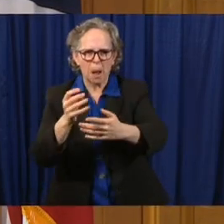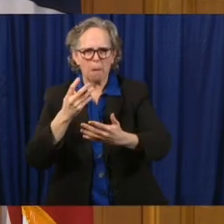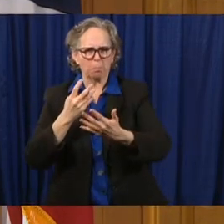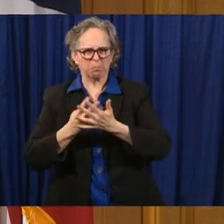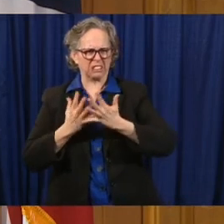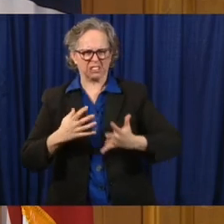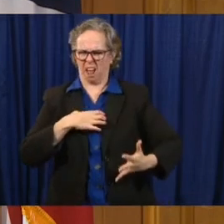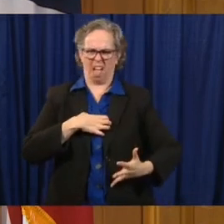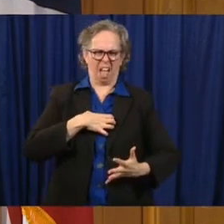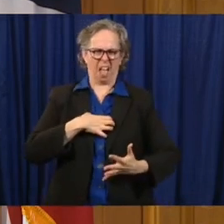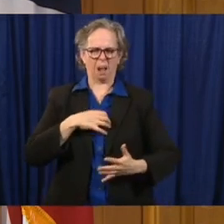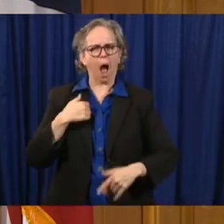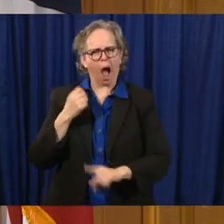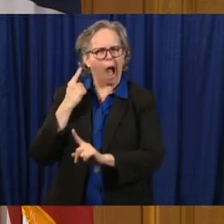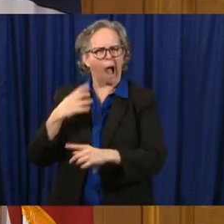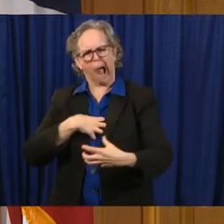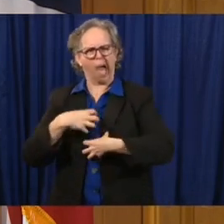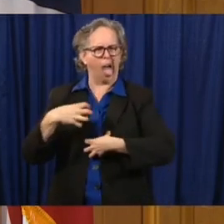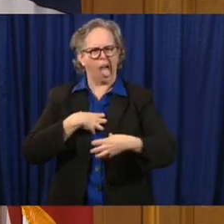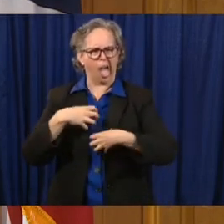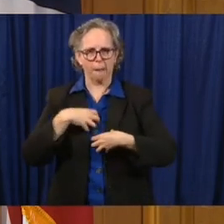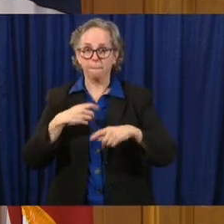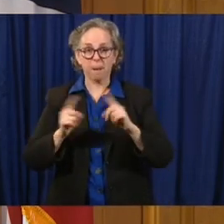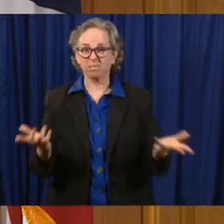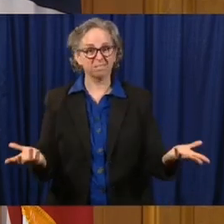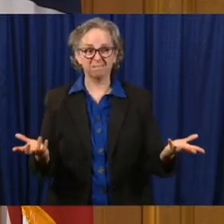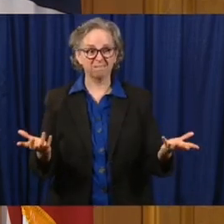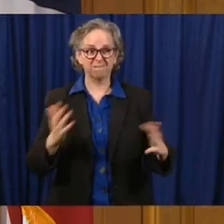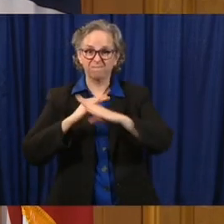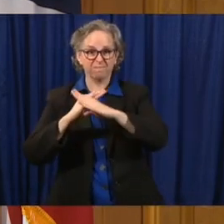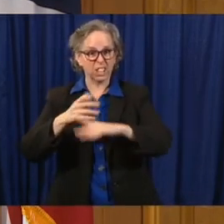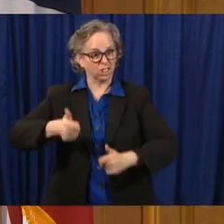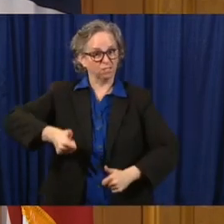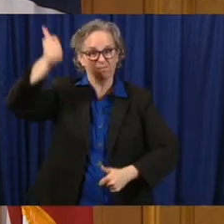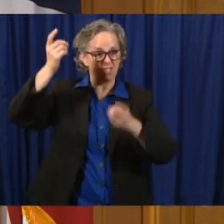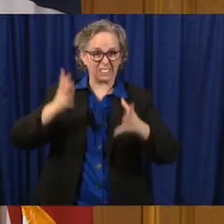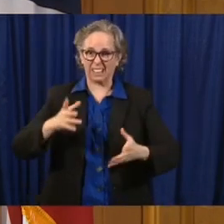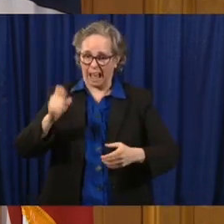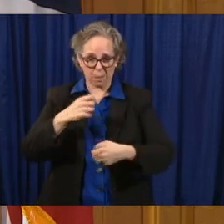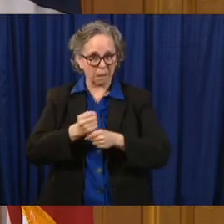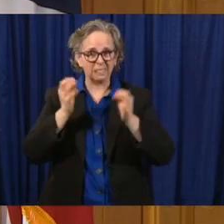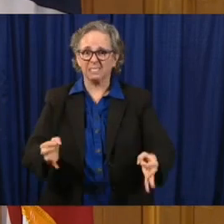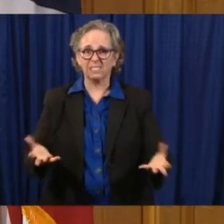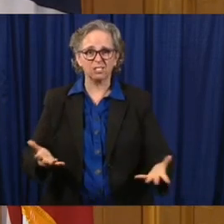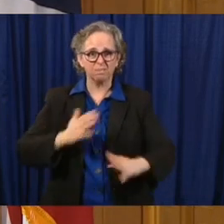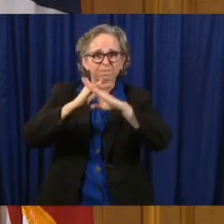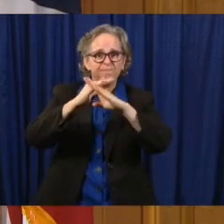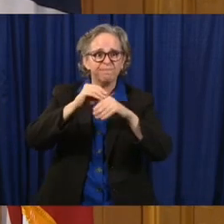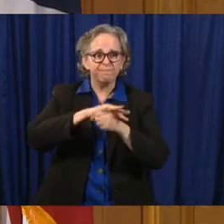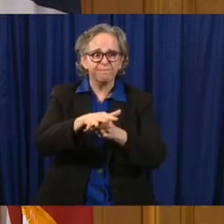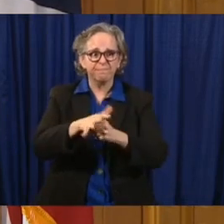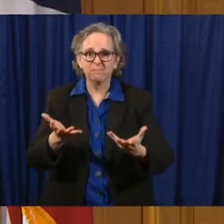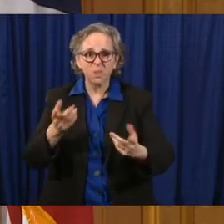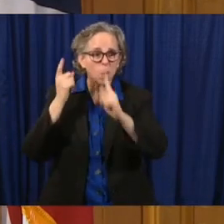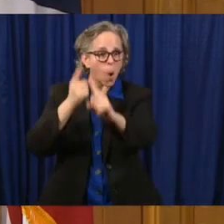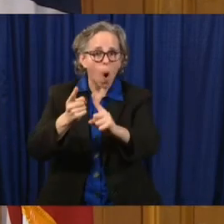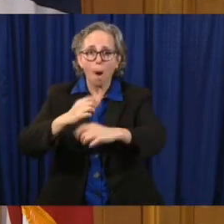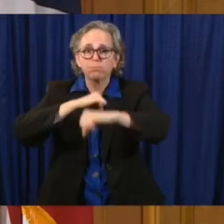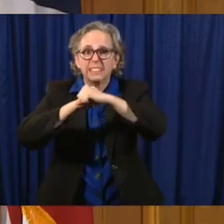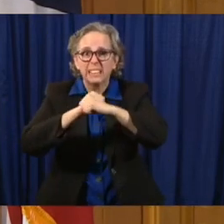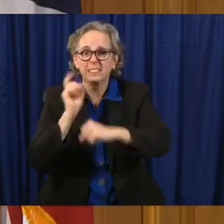again, the director is making decisions based upon how you protect the prisoners and how you protect the guards, how you protect the